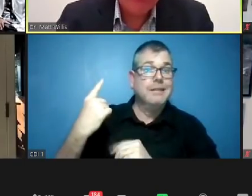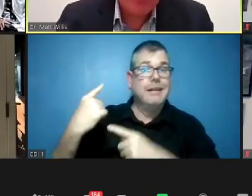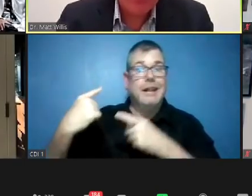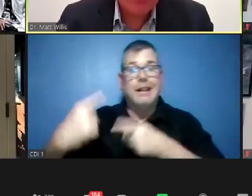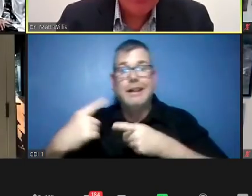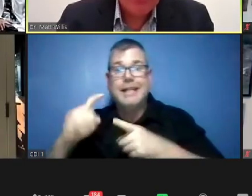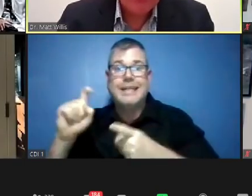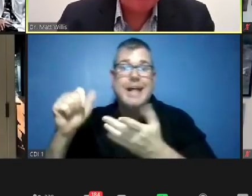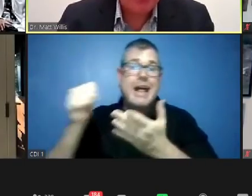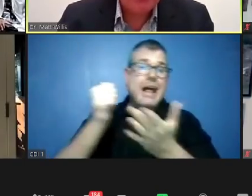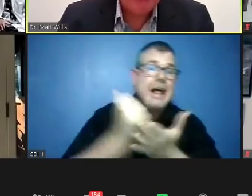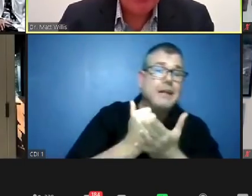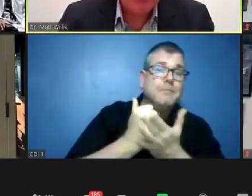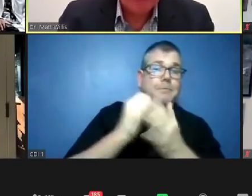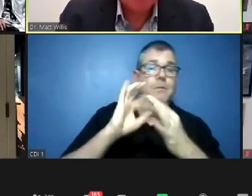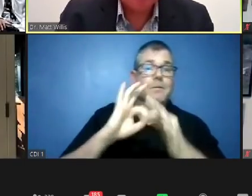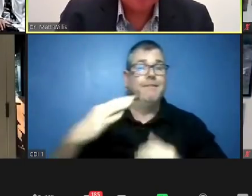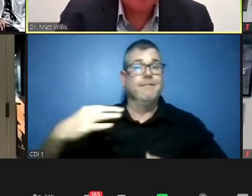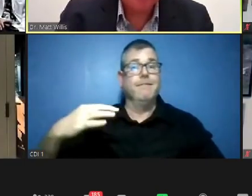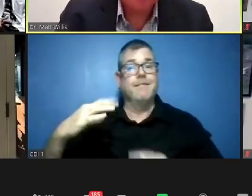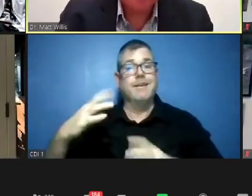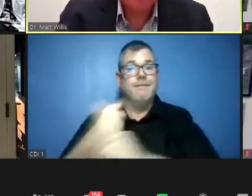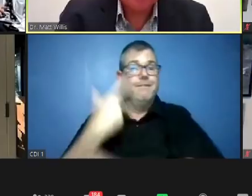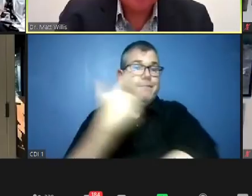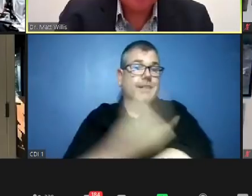the phone bank is just one example of that.